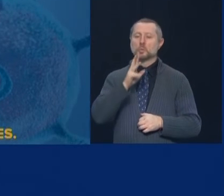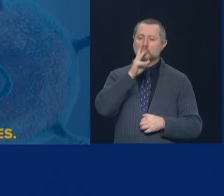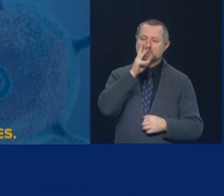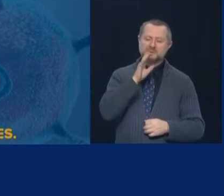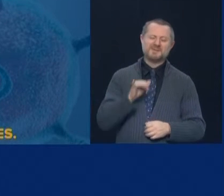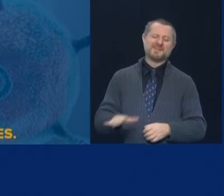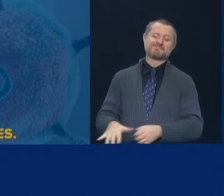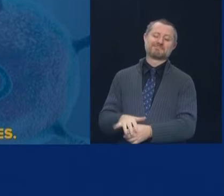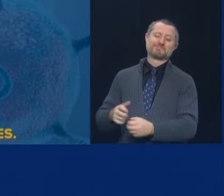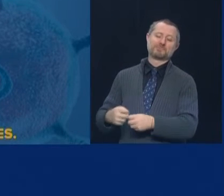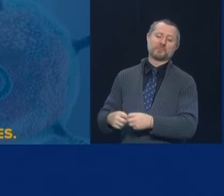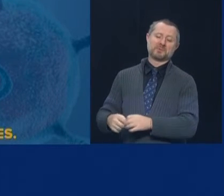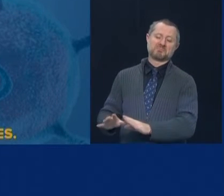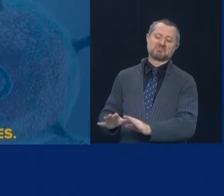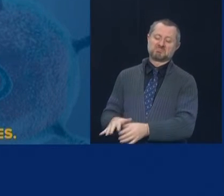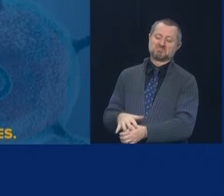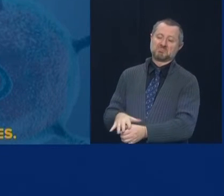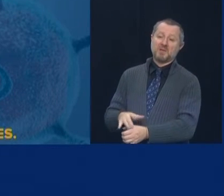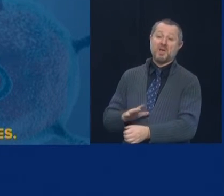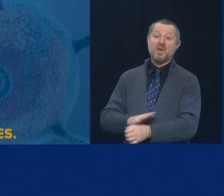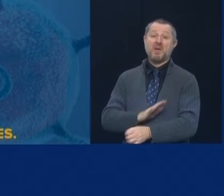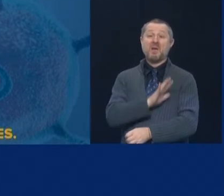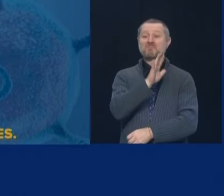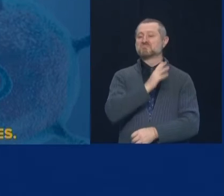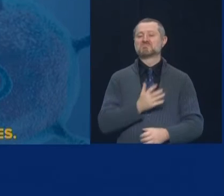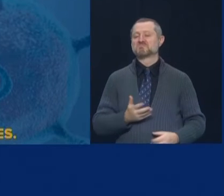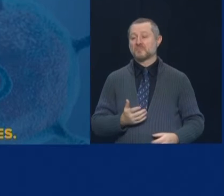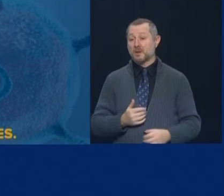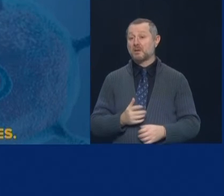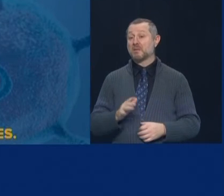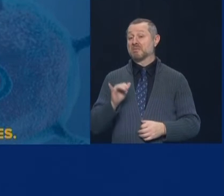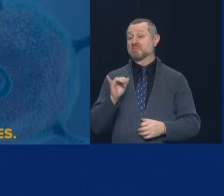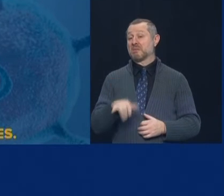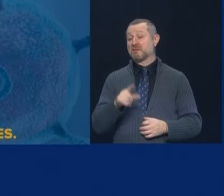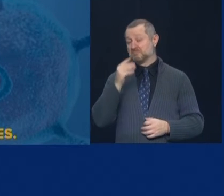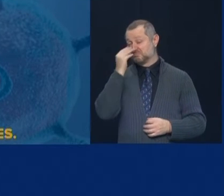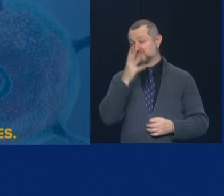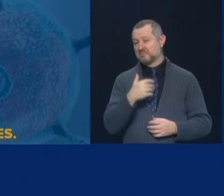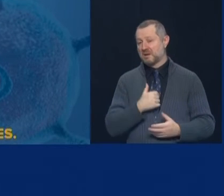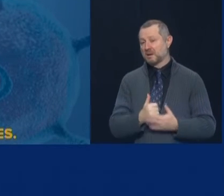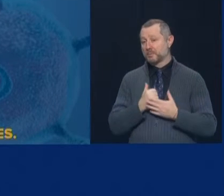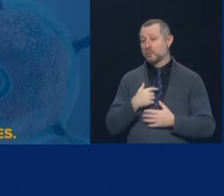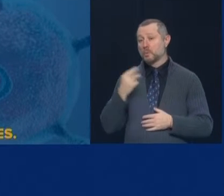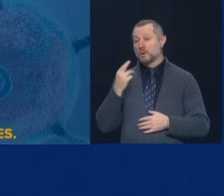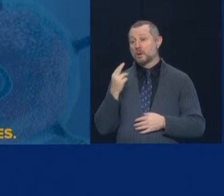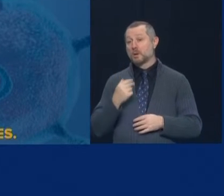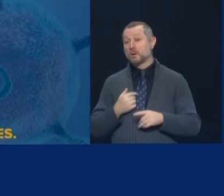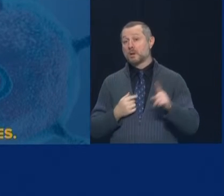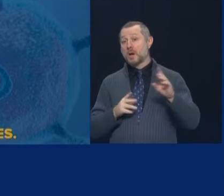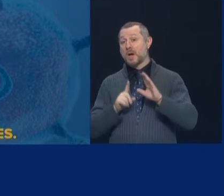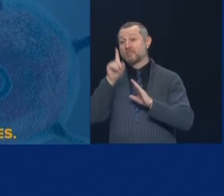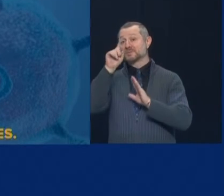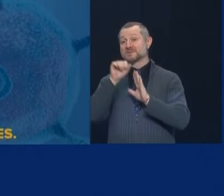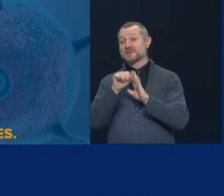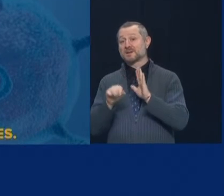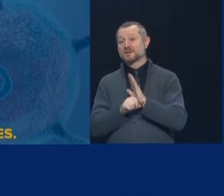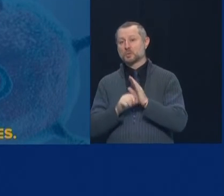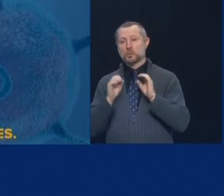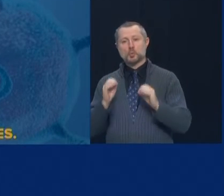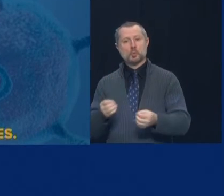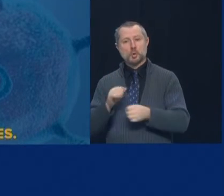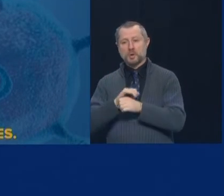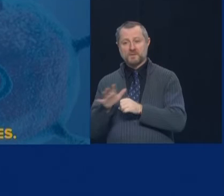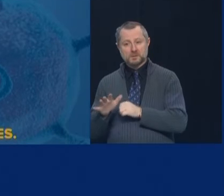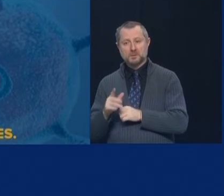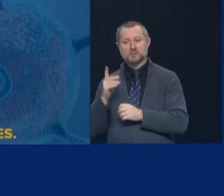That was actually beneficial in a way because we could bring resources from upstate to help downstate. We